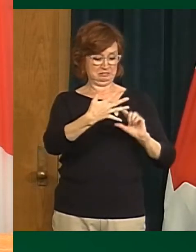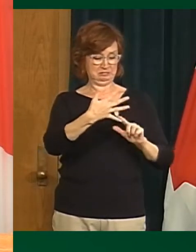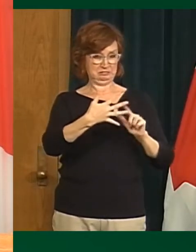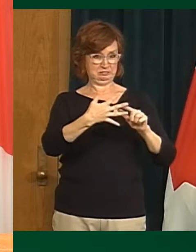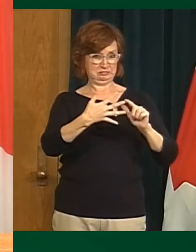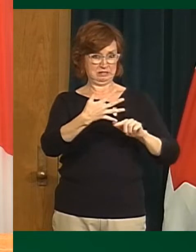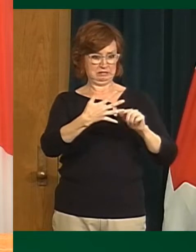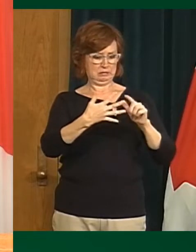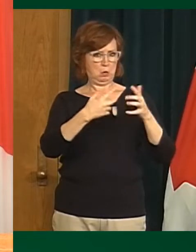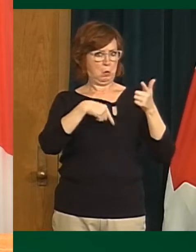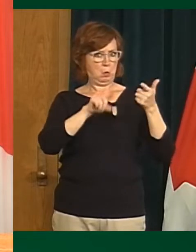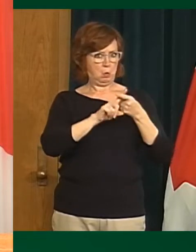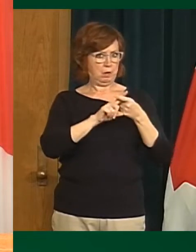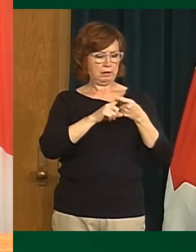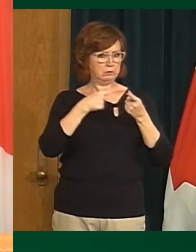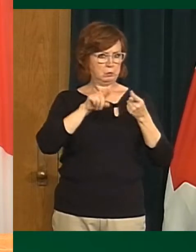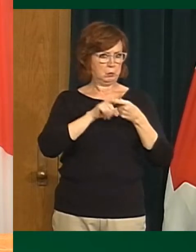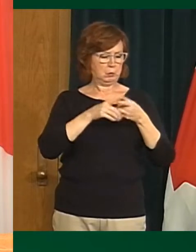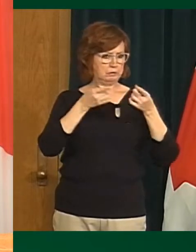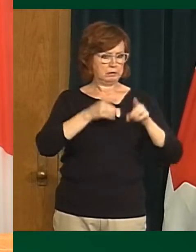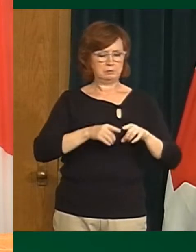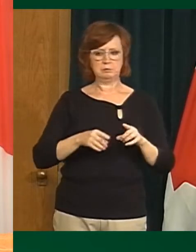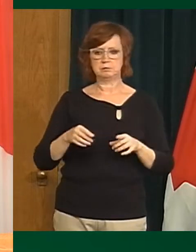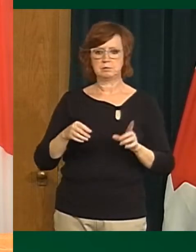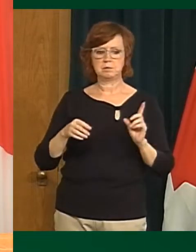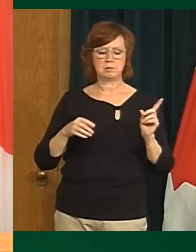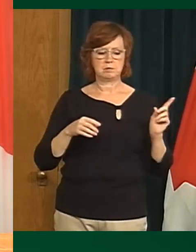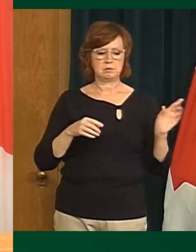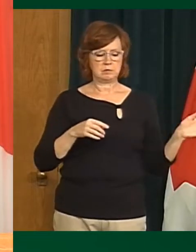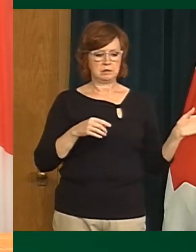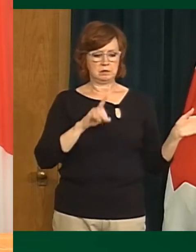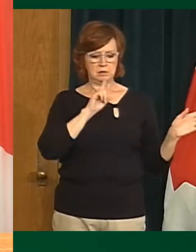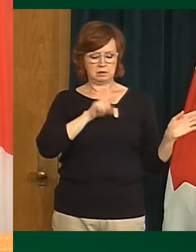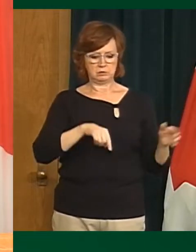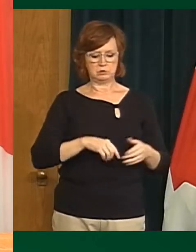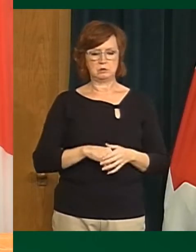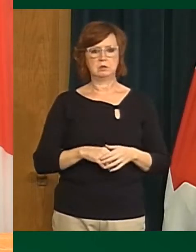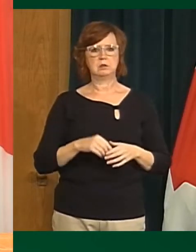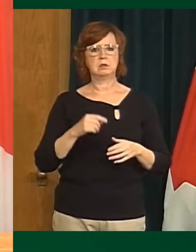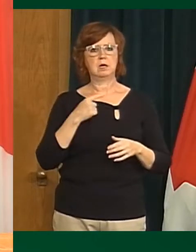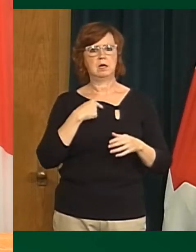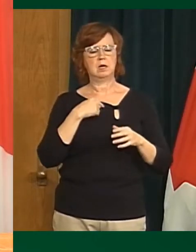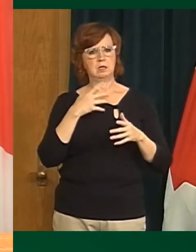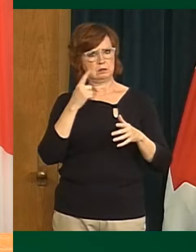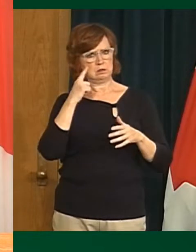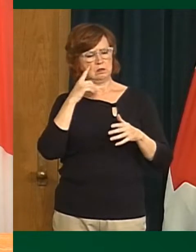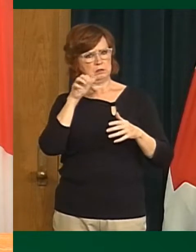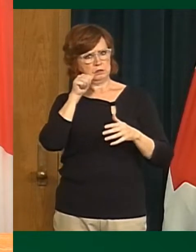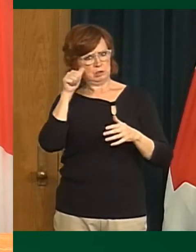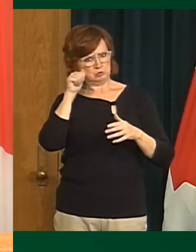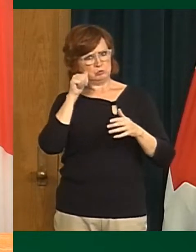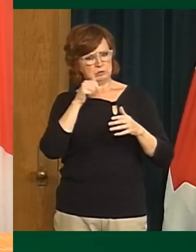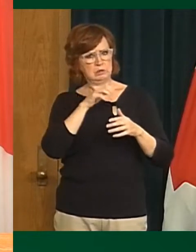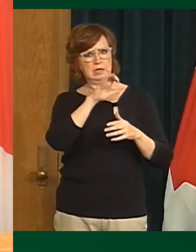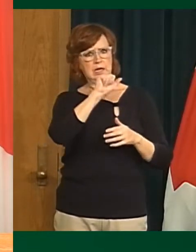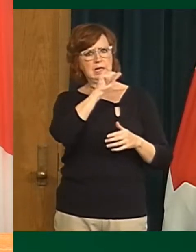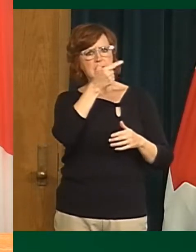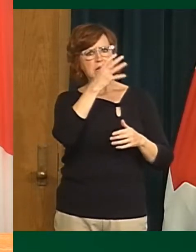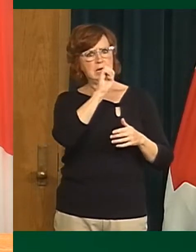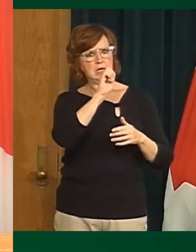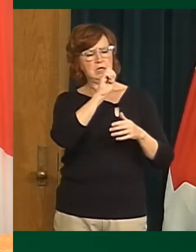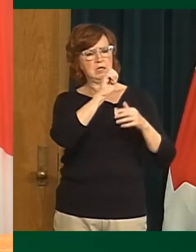can provide is a summary of the deaths that were and the age ranges that I think has been provided yesterday as well by Dr.